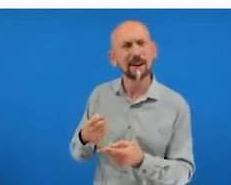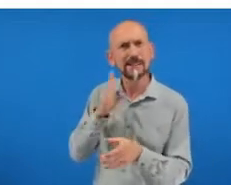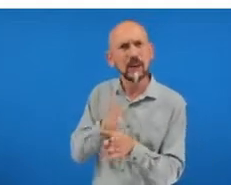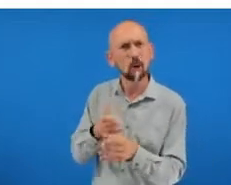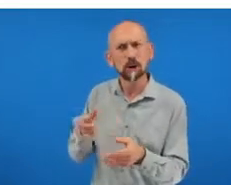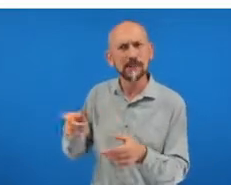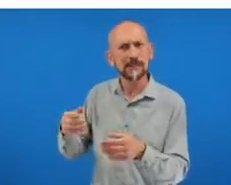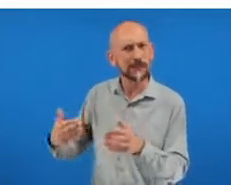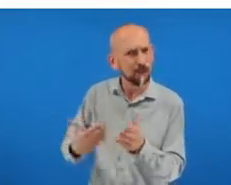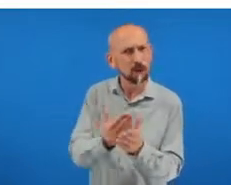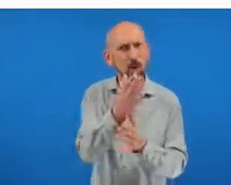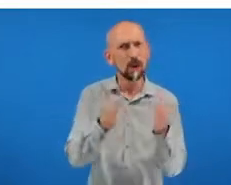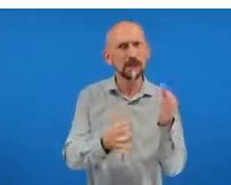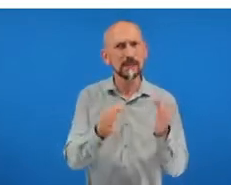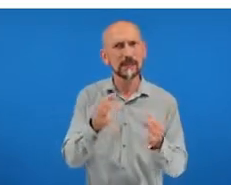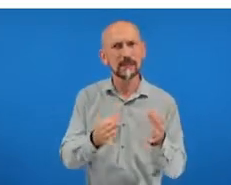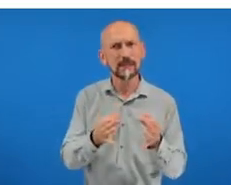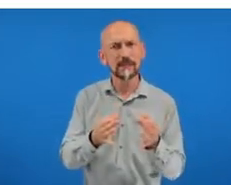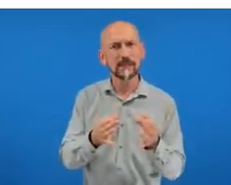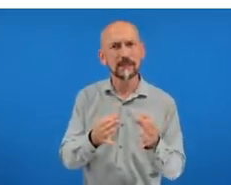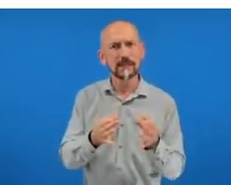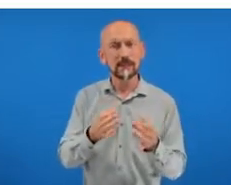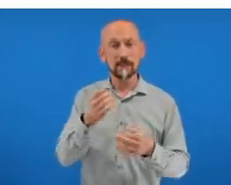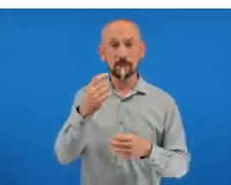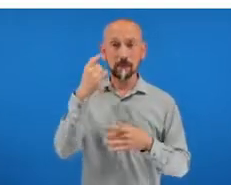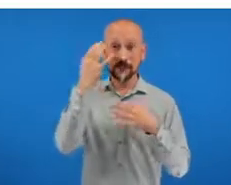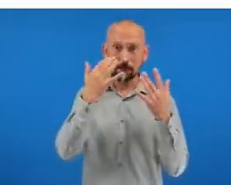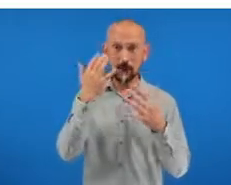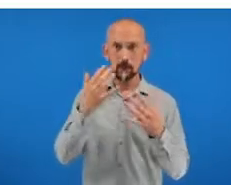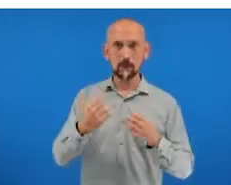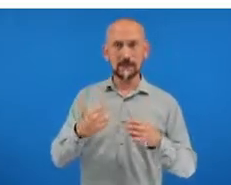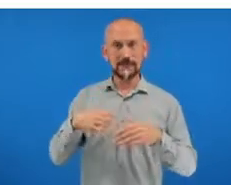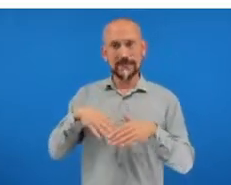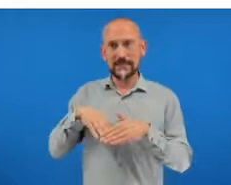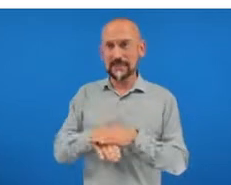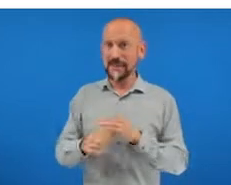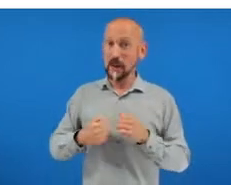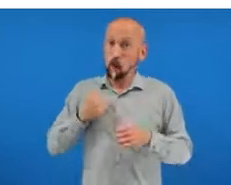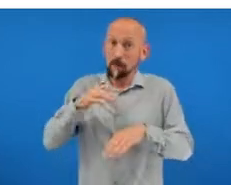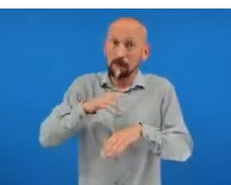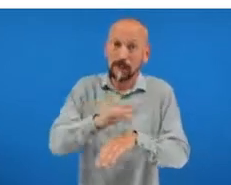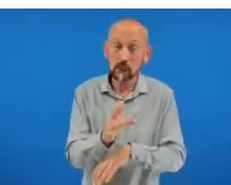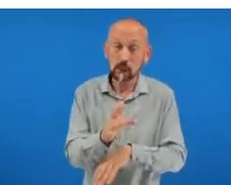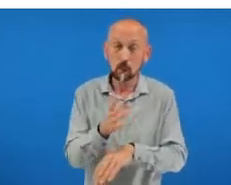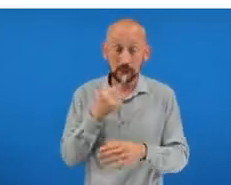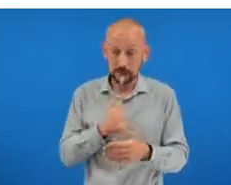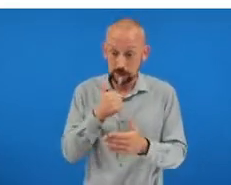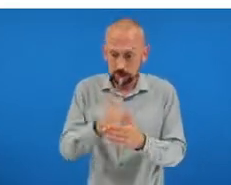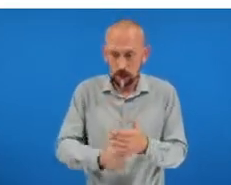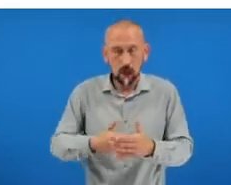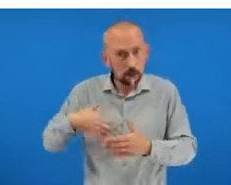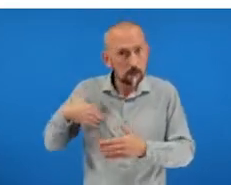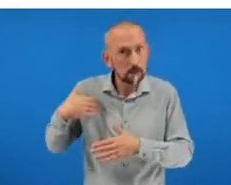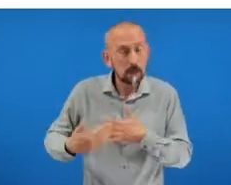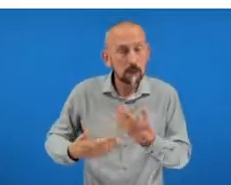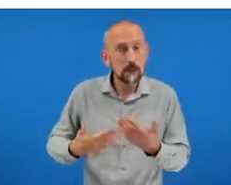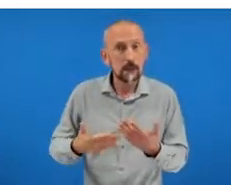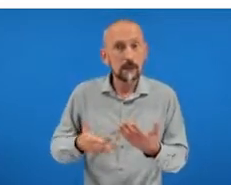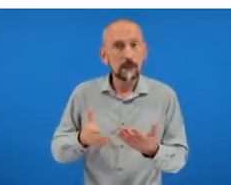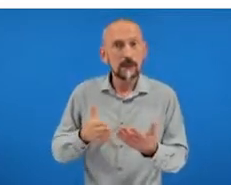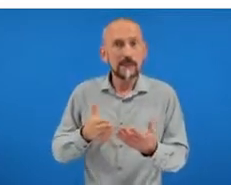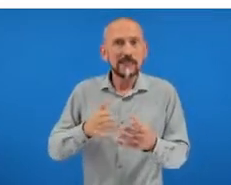into our profession in the first instance, that sometimes it can be such